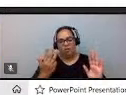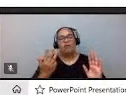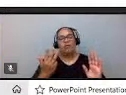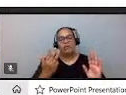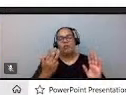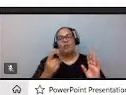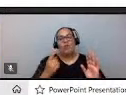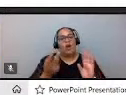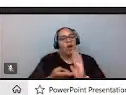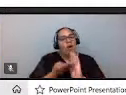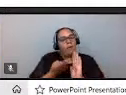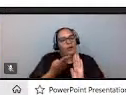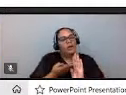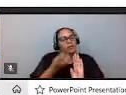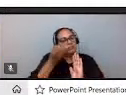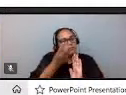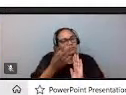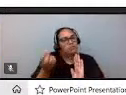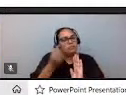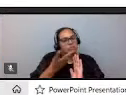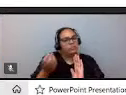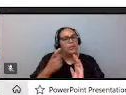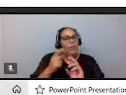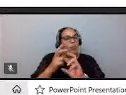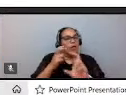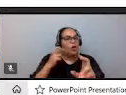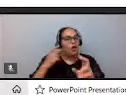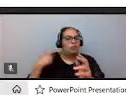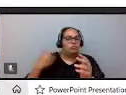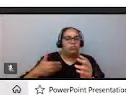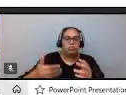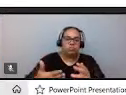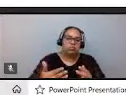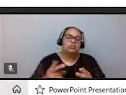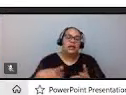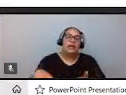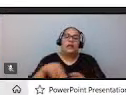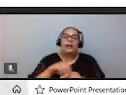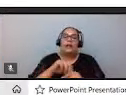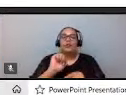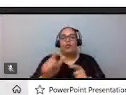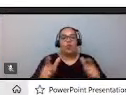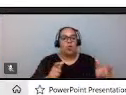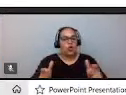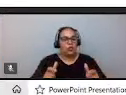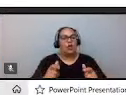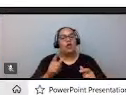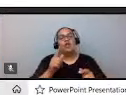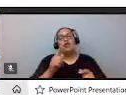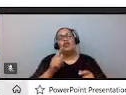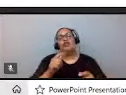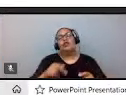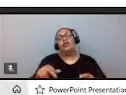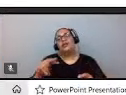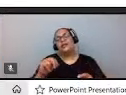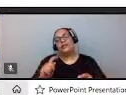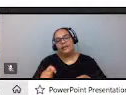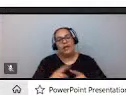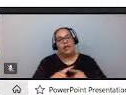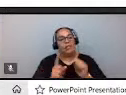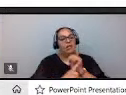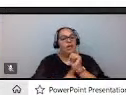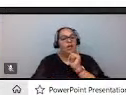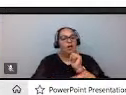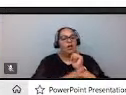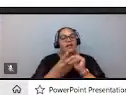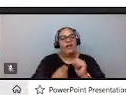um where updates are given across the container sphere uh that's within the control of transnet and then lastly